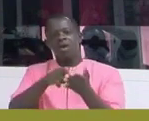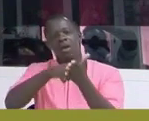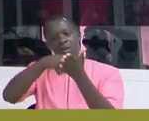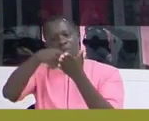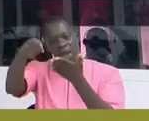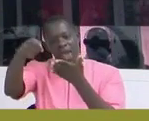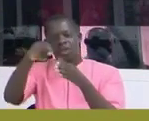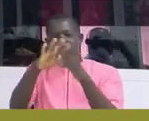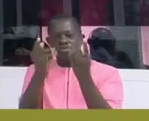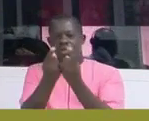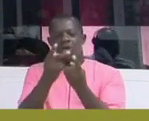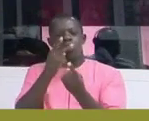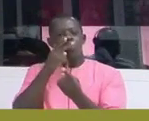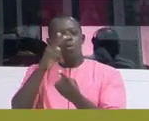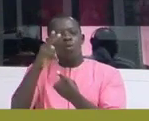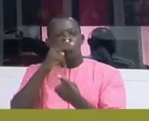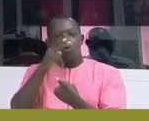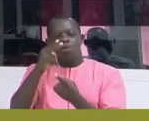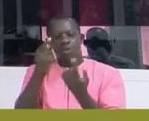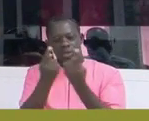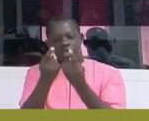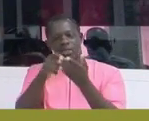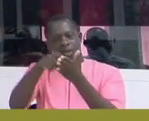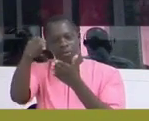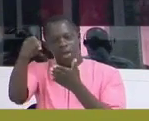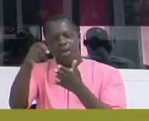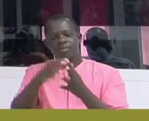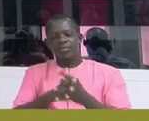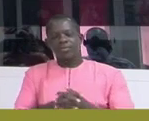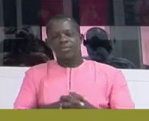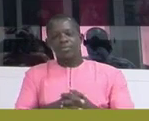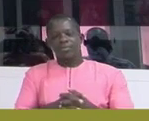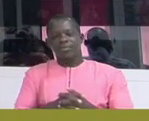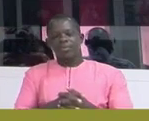full and told us to go and buy some cigarettes.